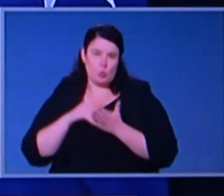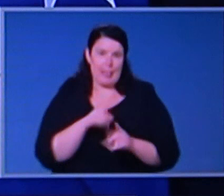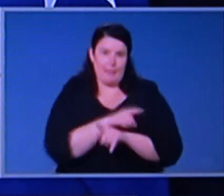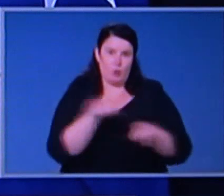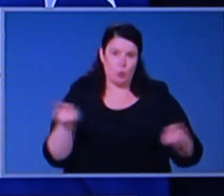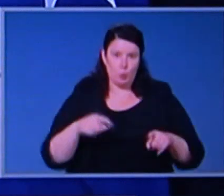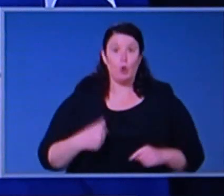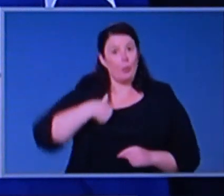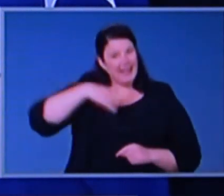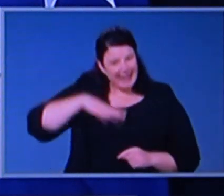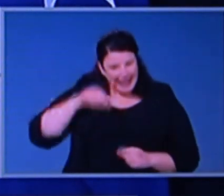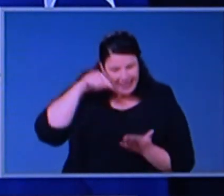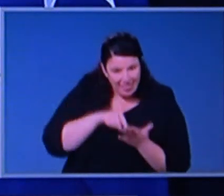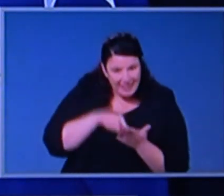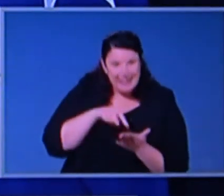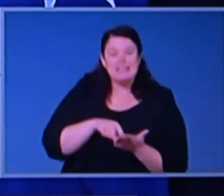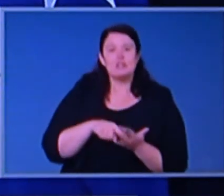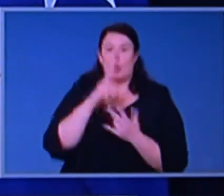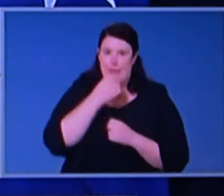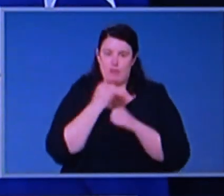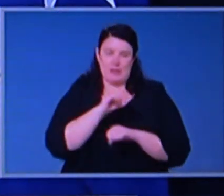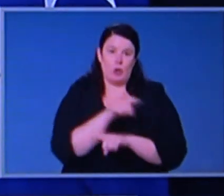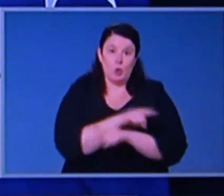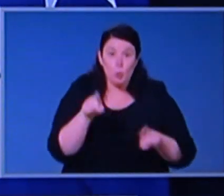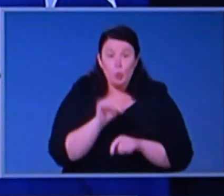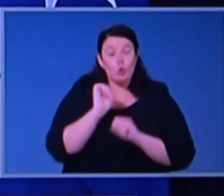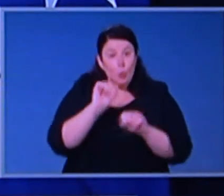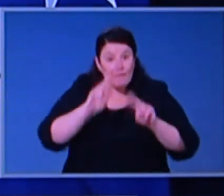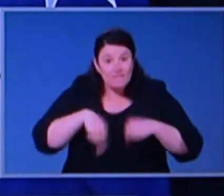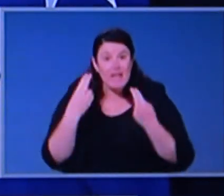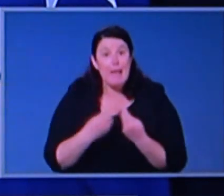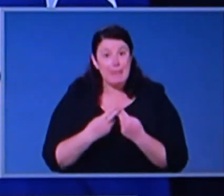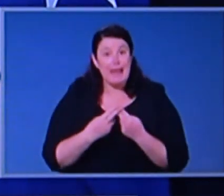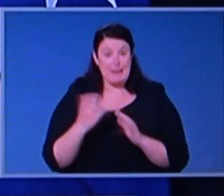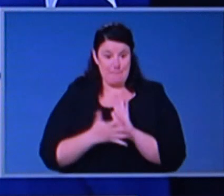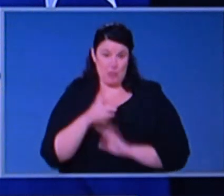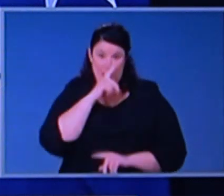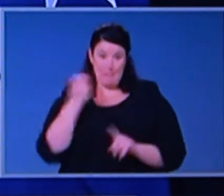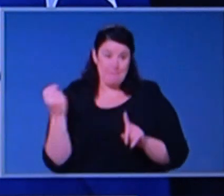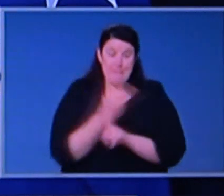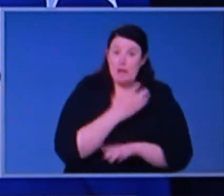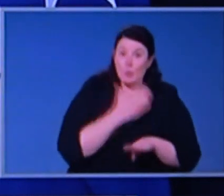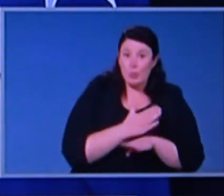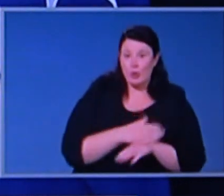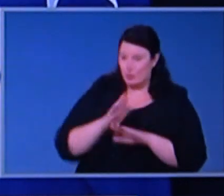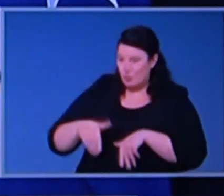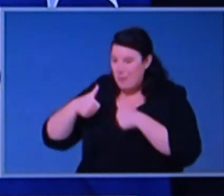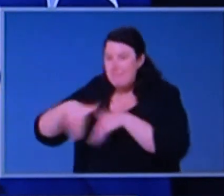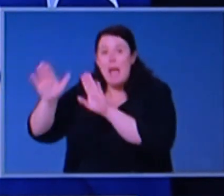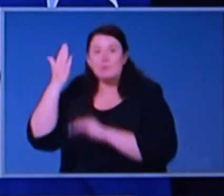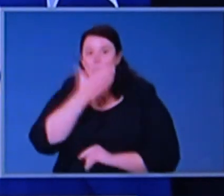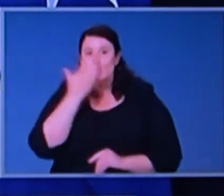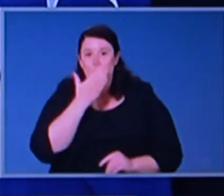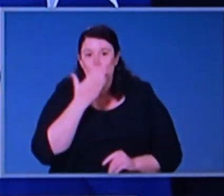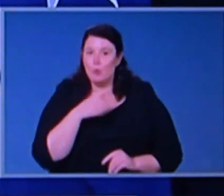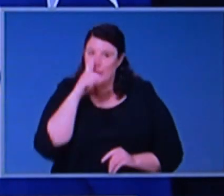so we can have the protections in place for you, your family, so you can get back to work, so you can get your kids back to school, so you can get